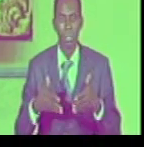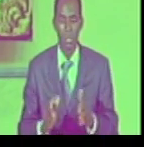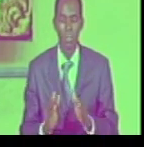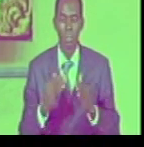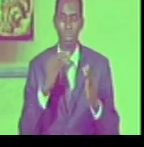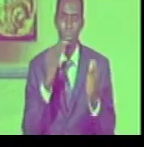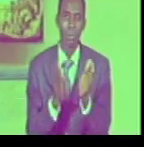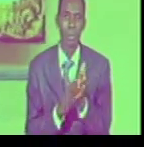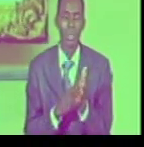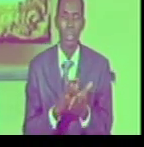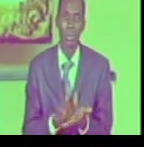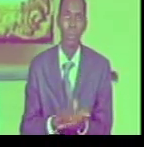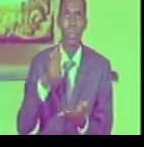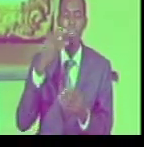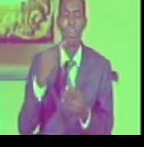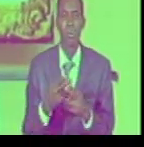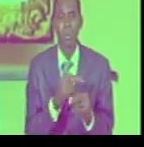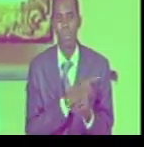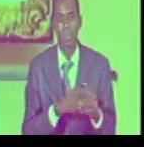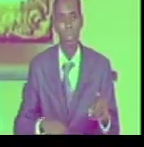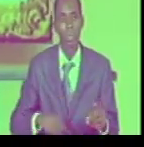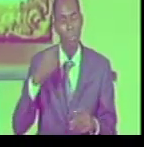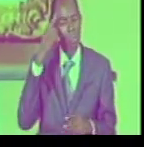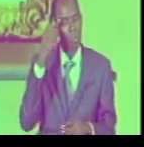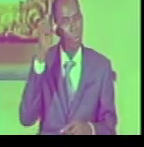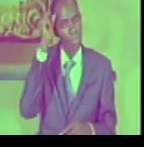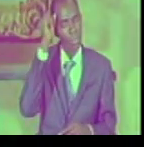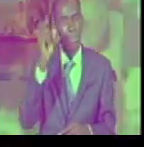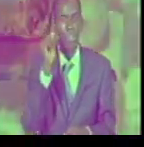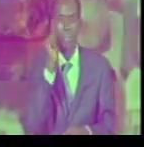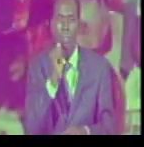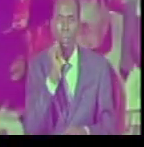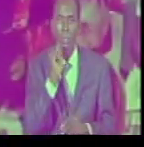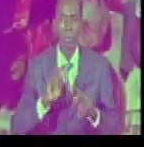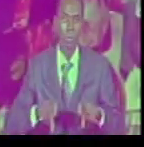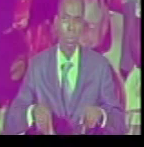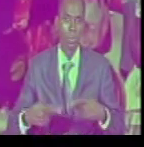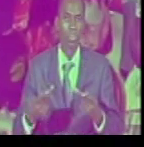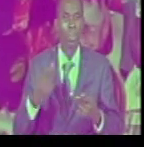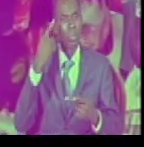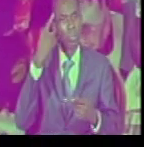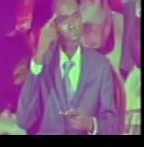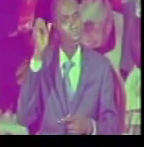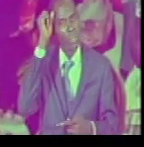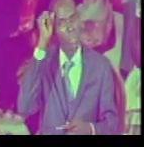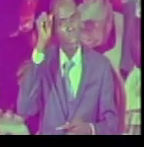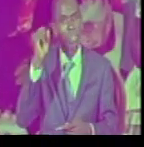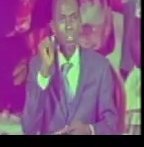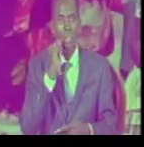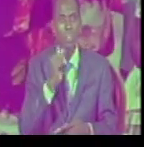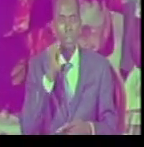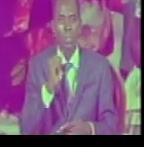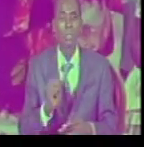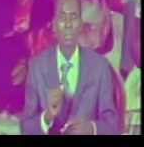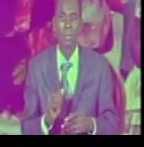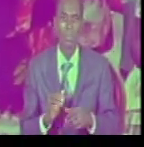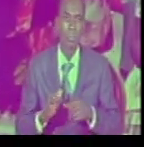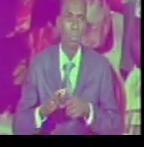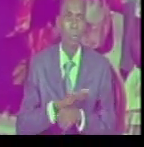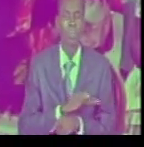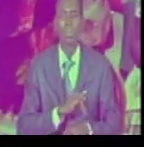of the Lord. Praise him for his daily provision, for his daily load of benefits. He's been supplying all our